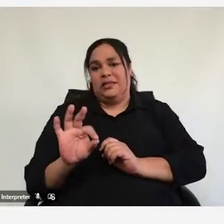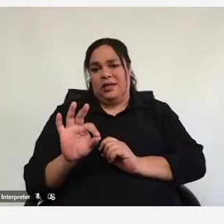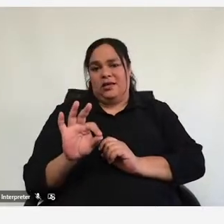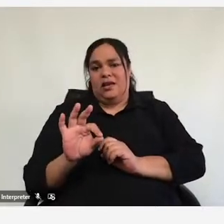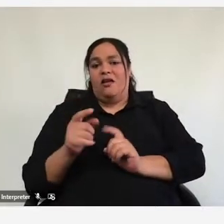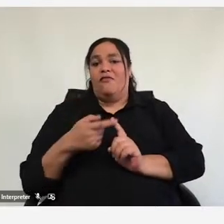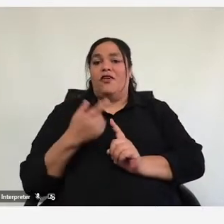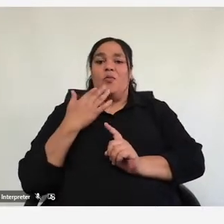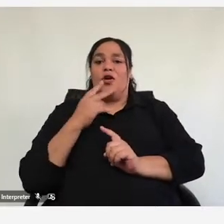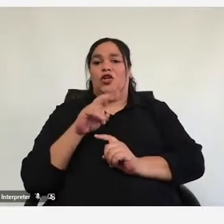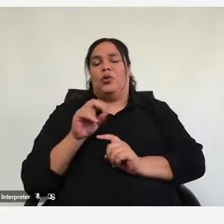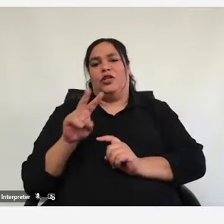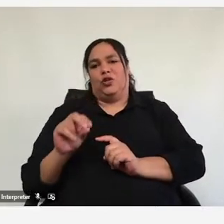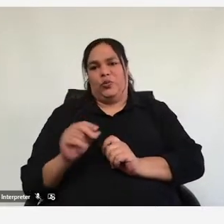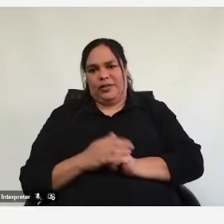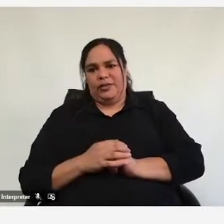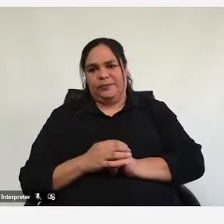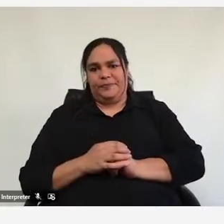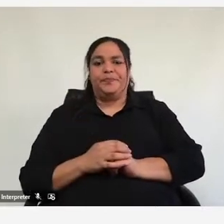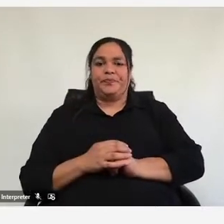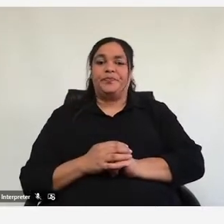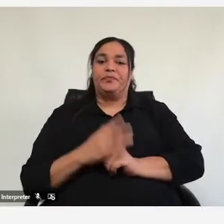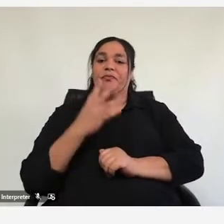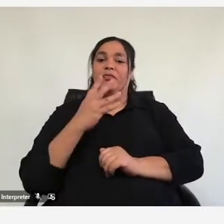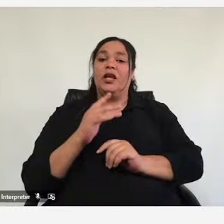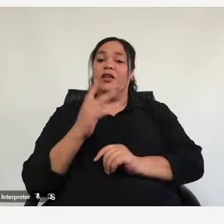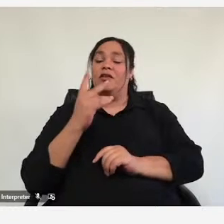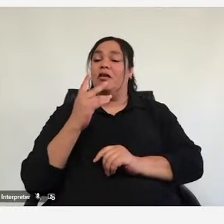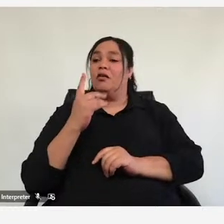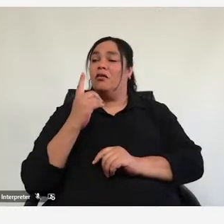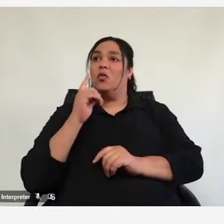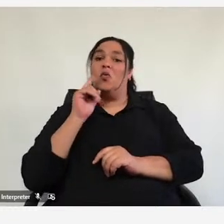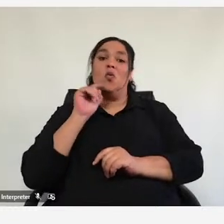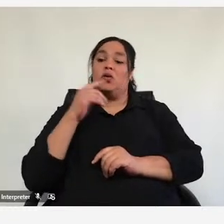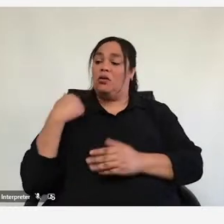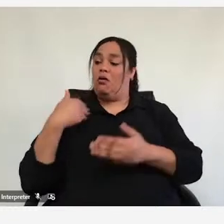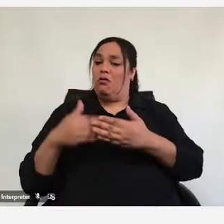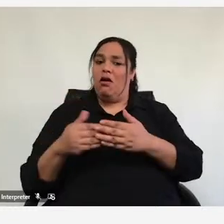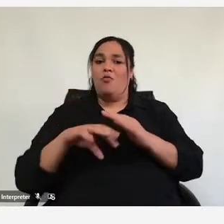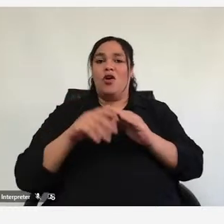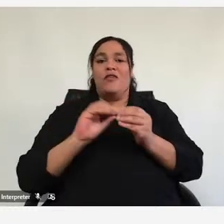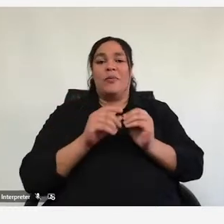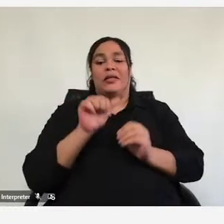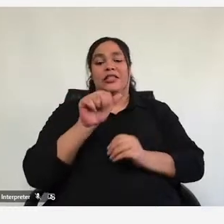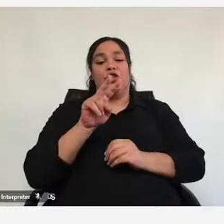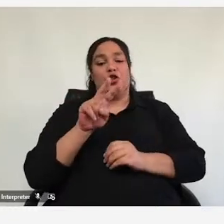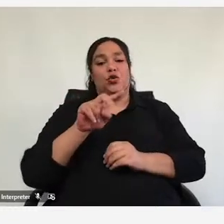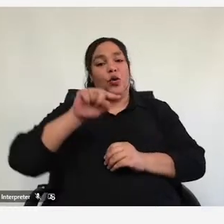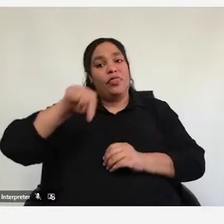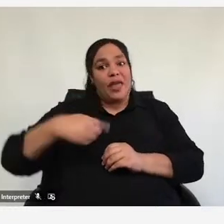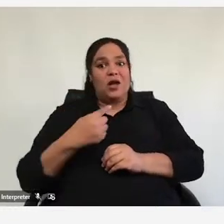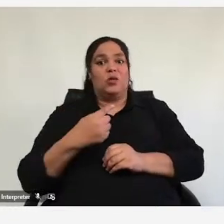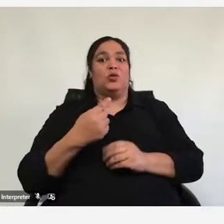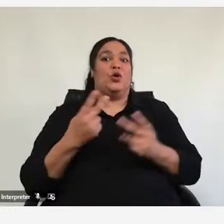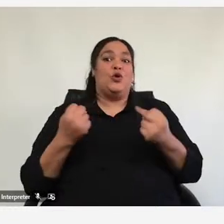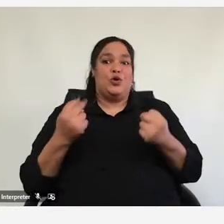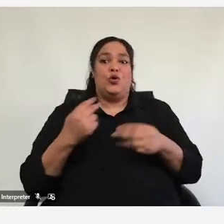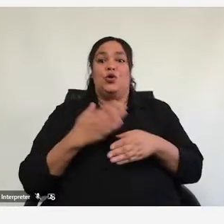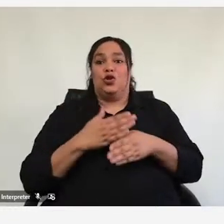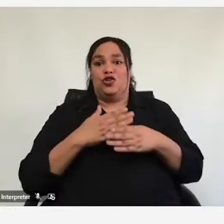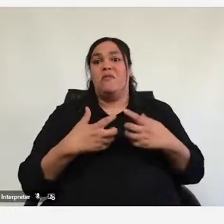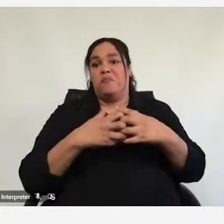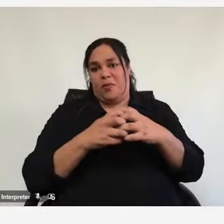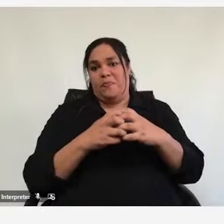since 2020. In the last quarter alone, the province created 62,000 new